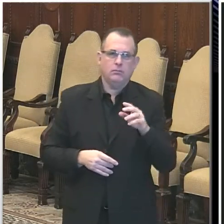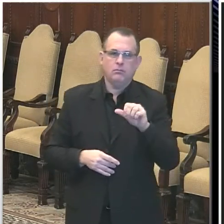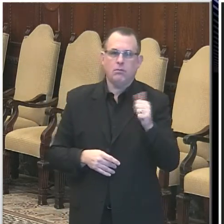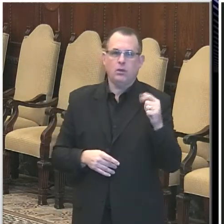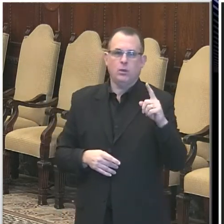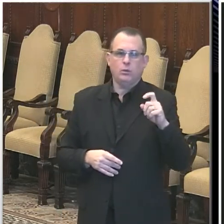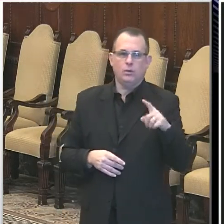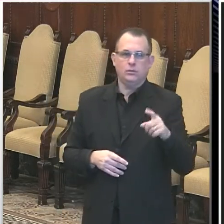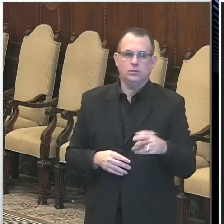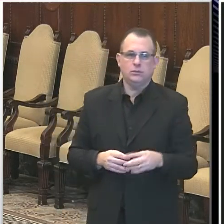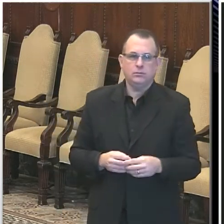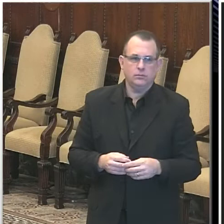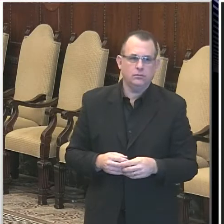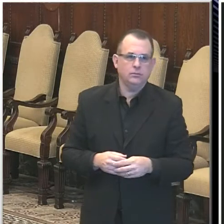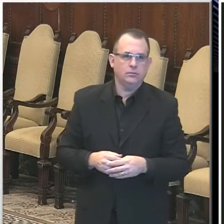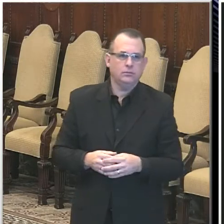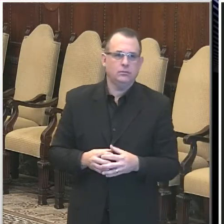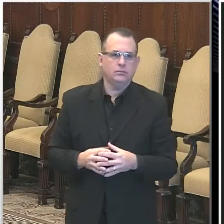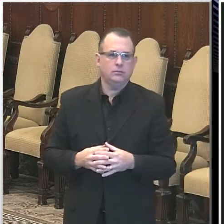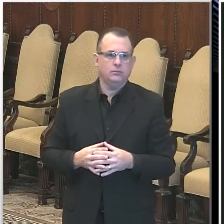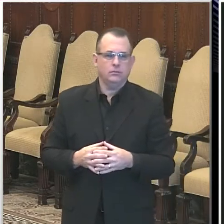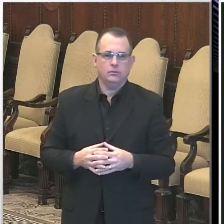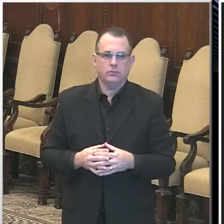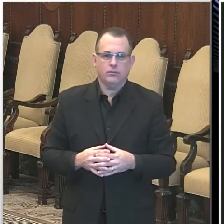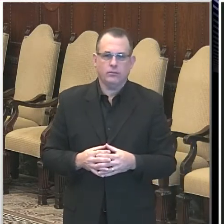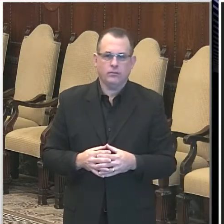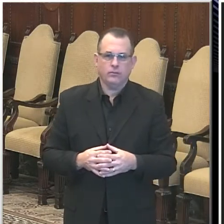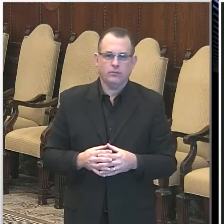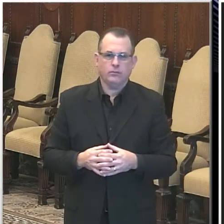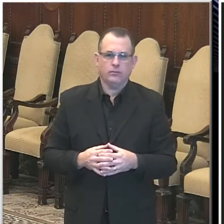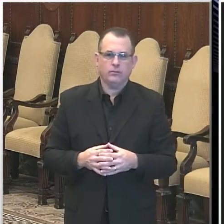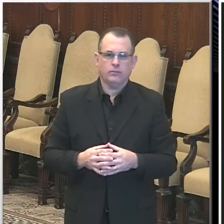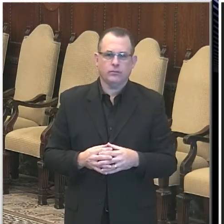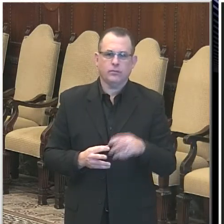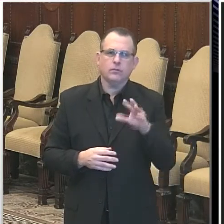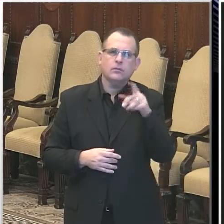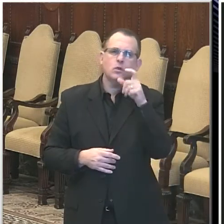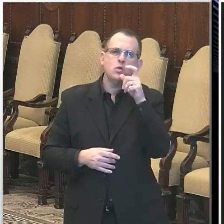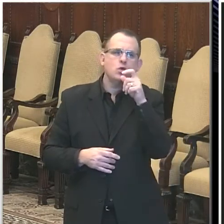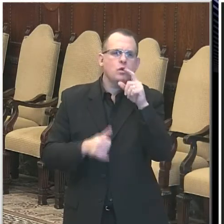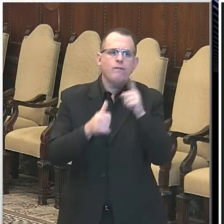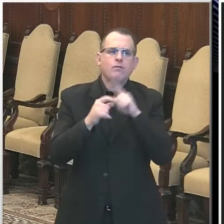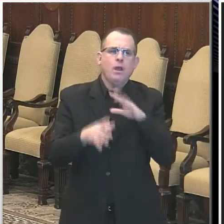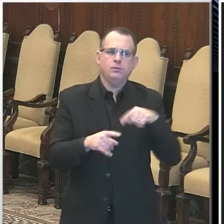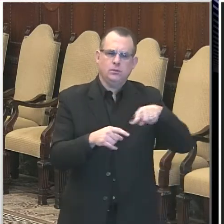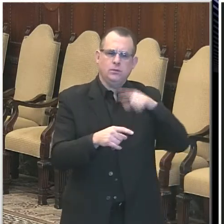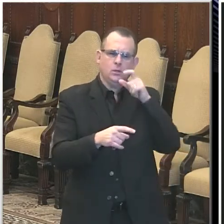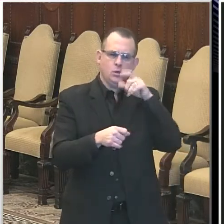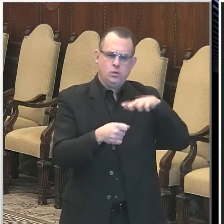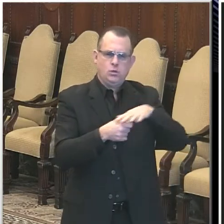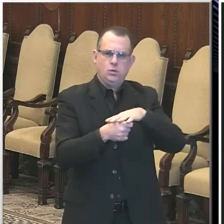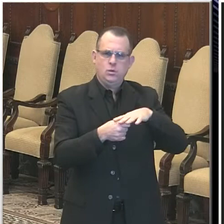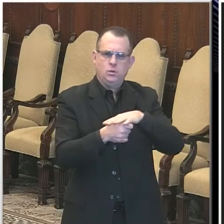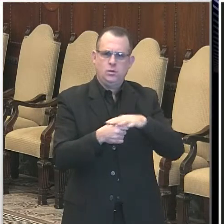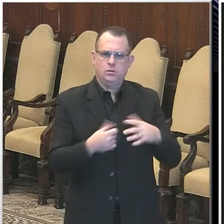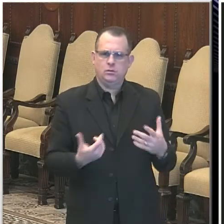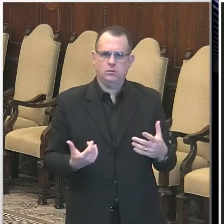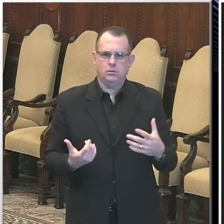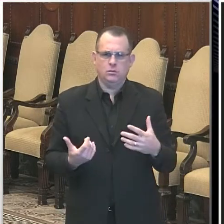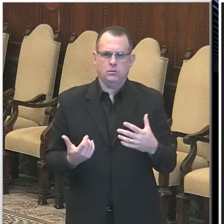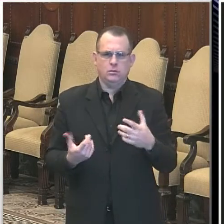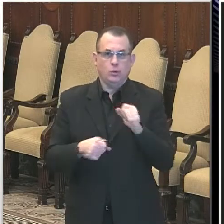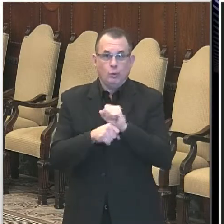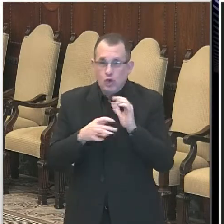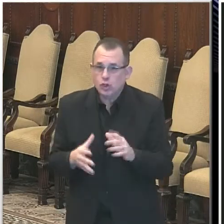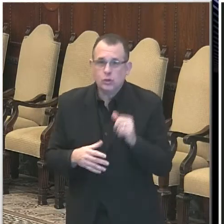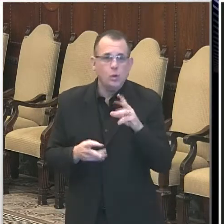who are the first responders. So would sanitation workers qualify as that, SEPTA workers, or is it just the traditional